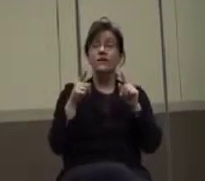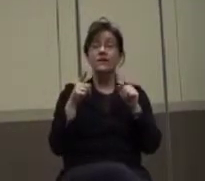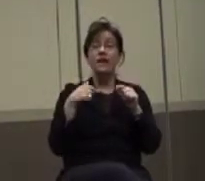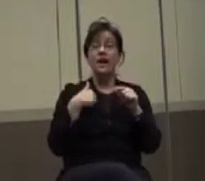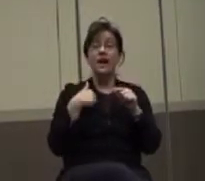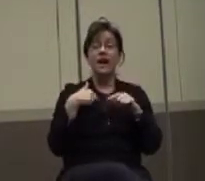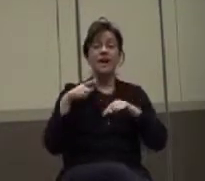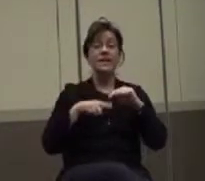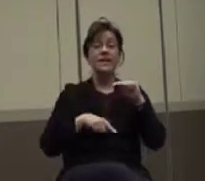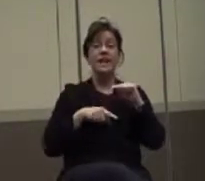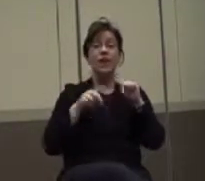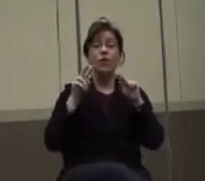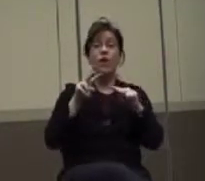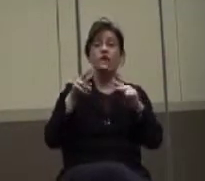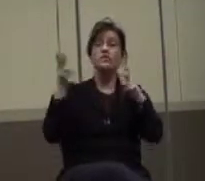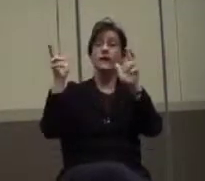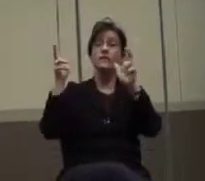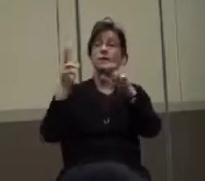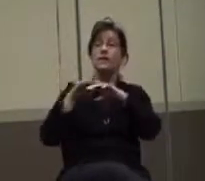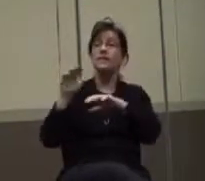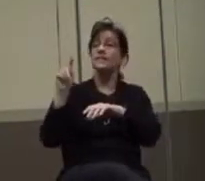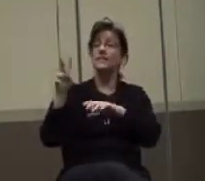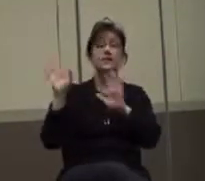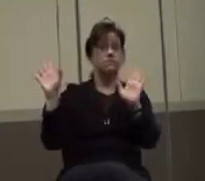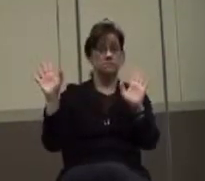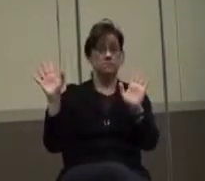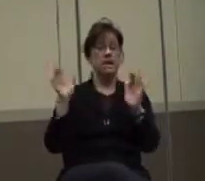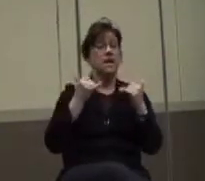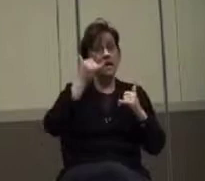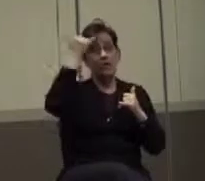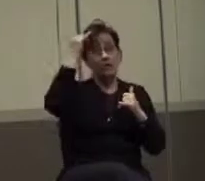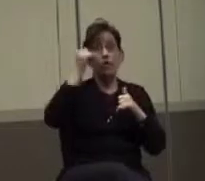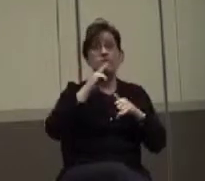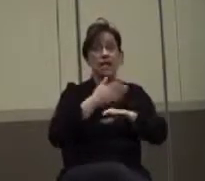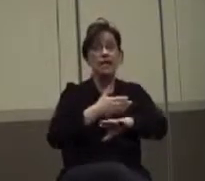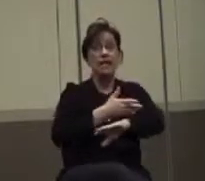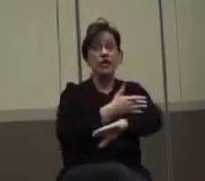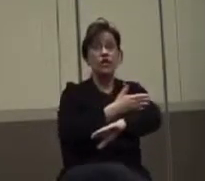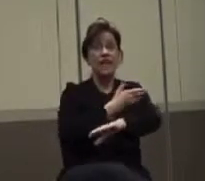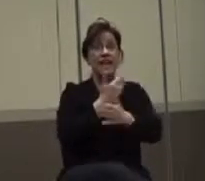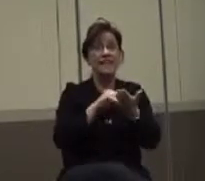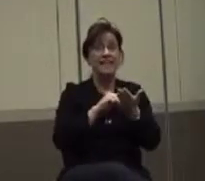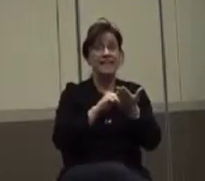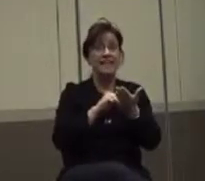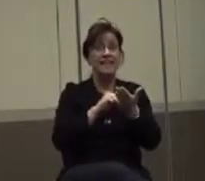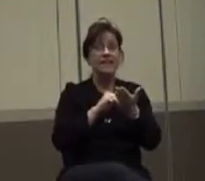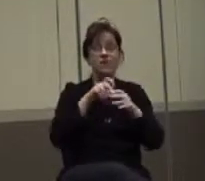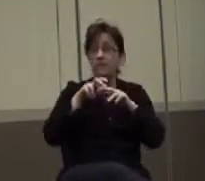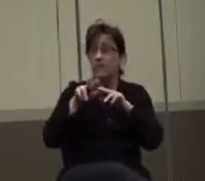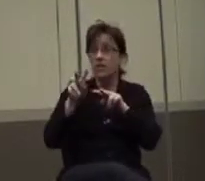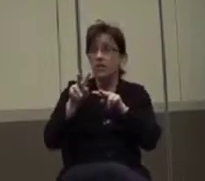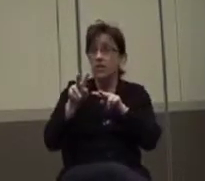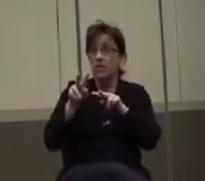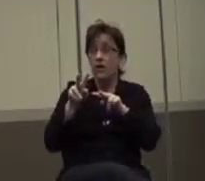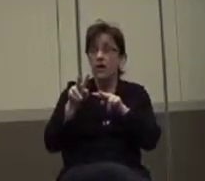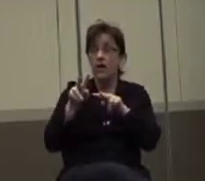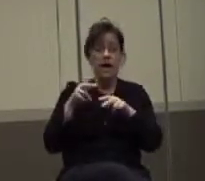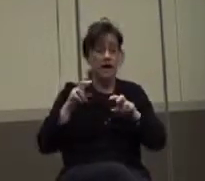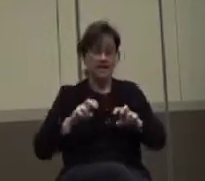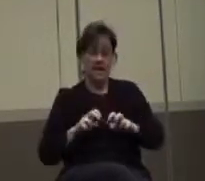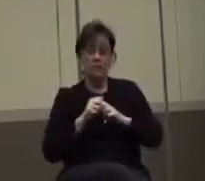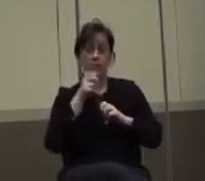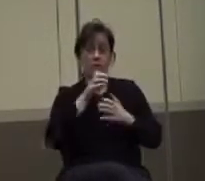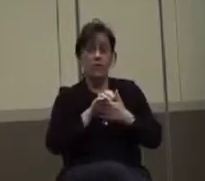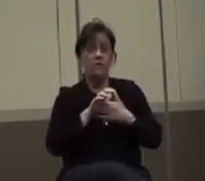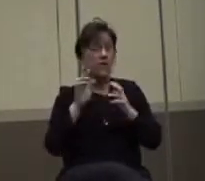watch basketball on TV. So now the Bulls are getting good again, right? You sit down to watch them. I'll sit down with my wife, and all of a sudden I'll turn to her and I'll say,